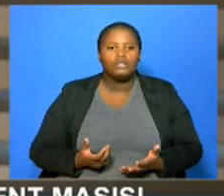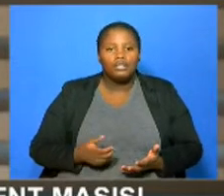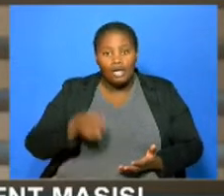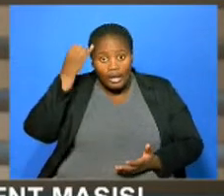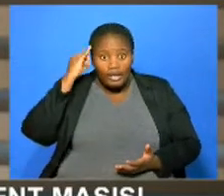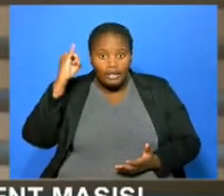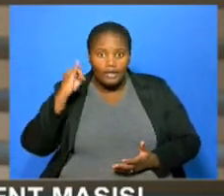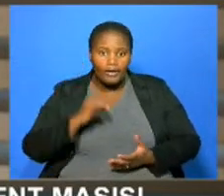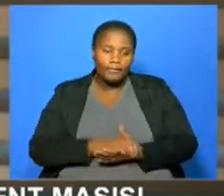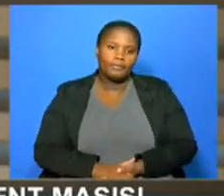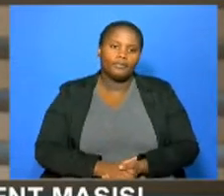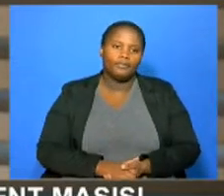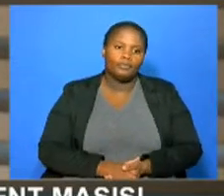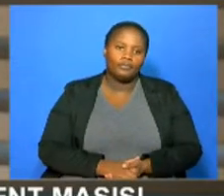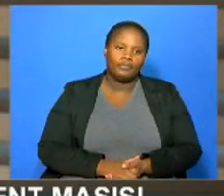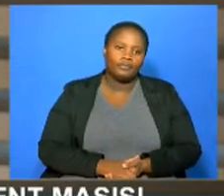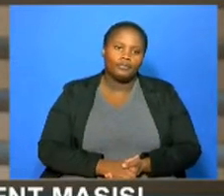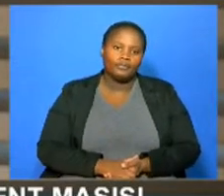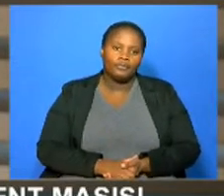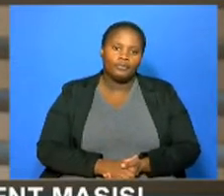concept. Country